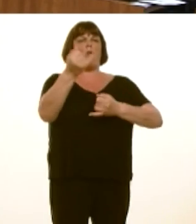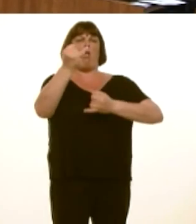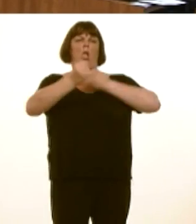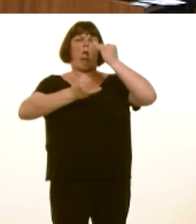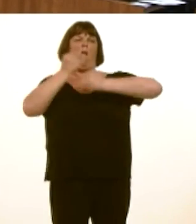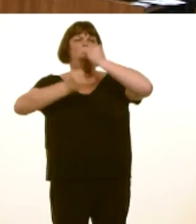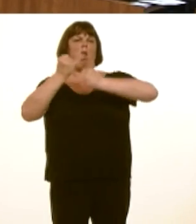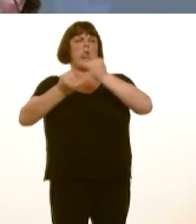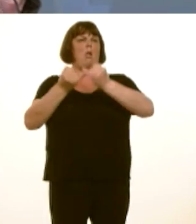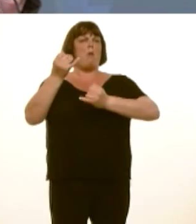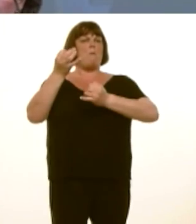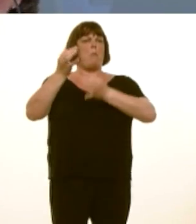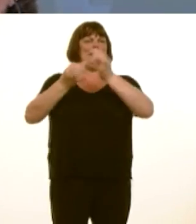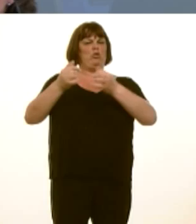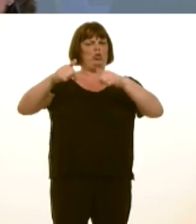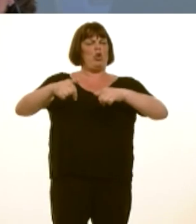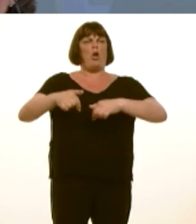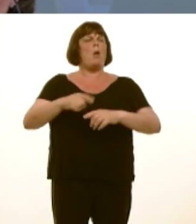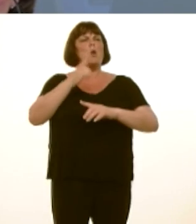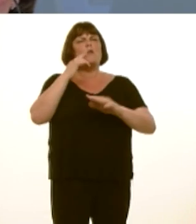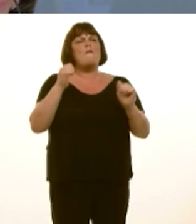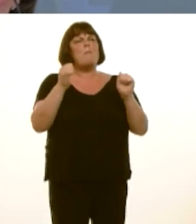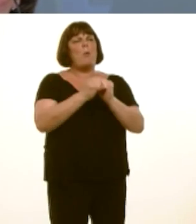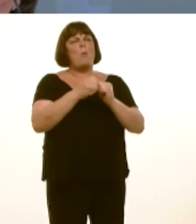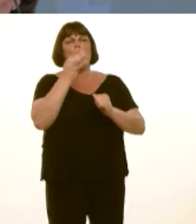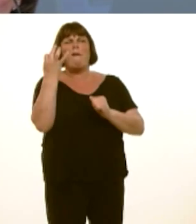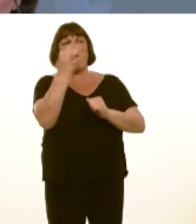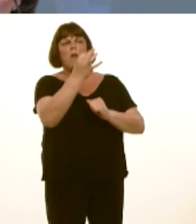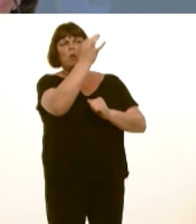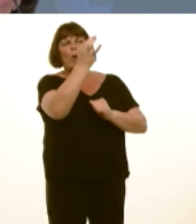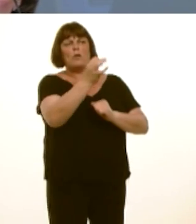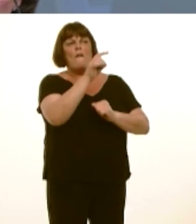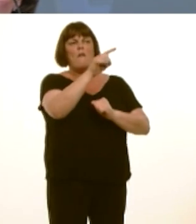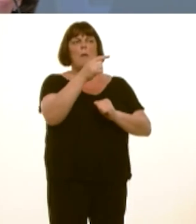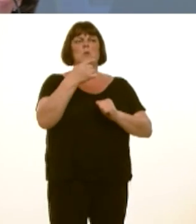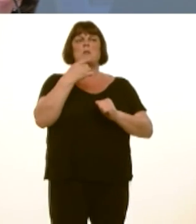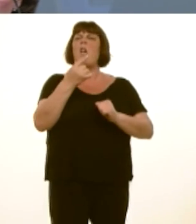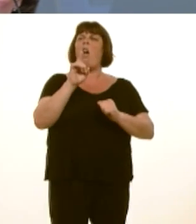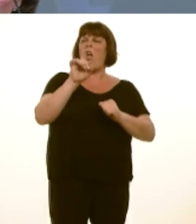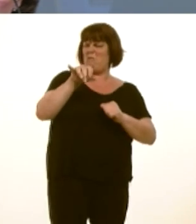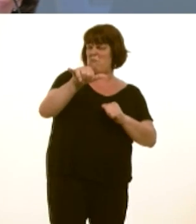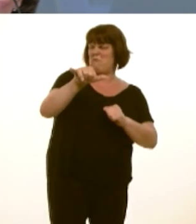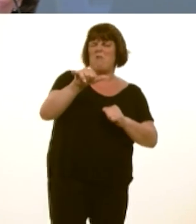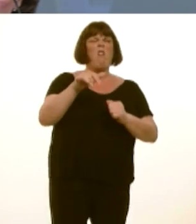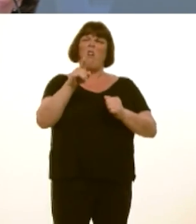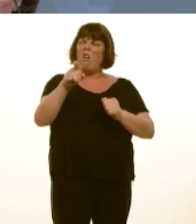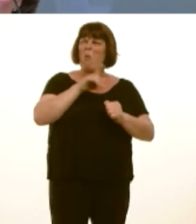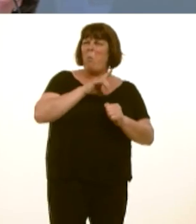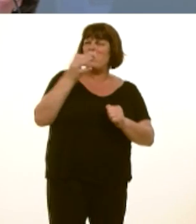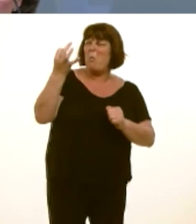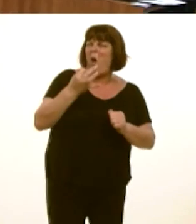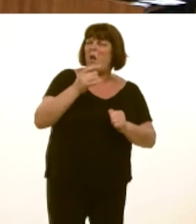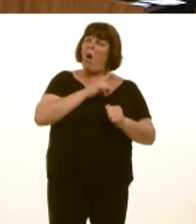politicians in this chamber. But I don't believe it's appropriate when I'm questioning the First Minister for him to cast aspersions, and I'm motivated out of personal